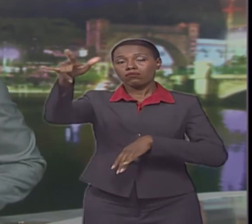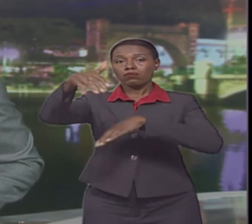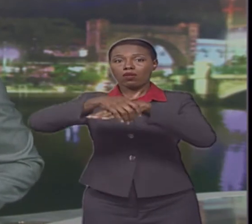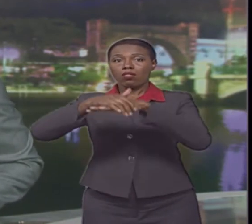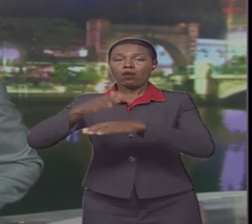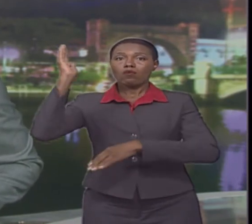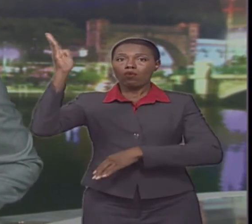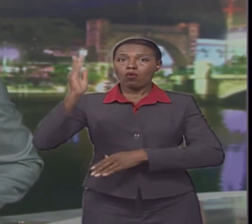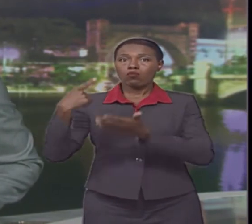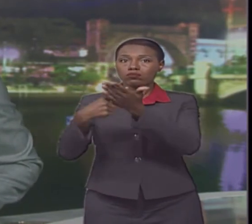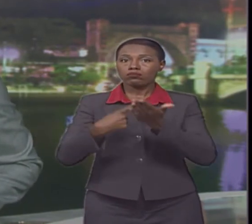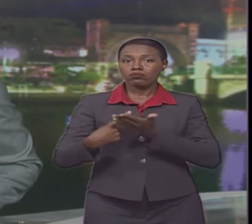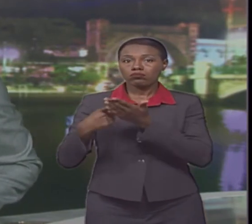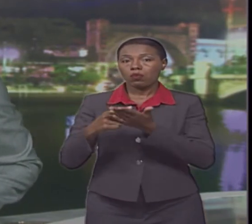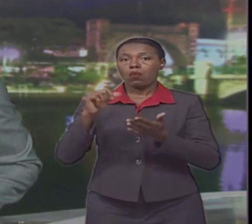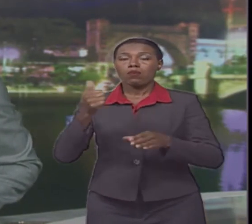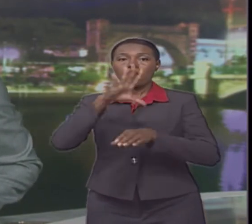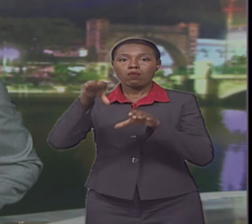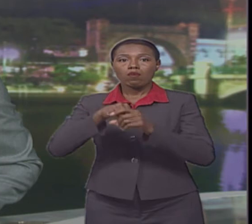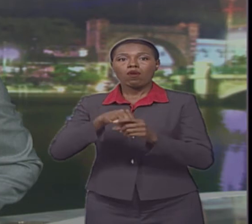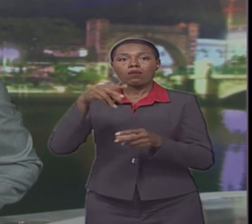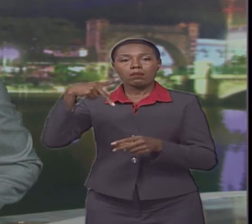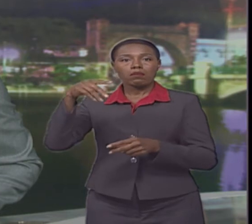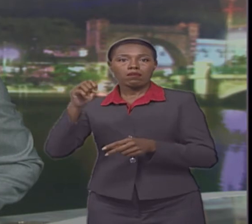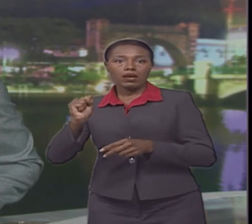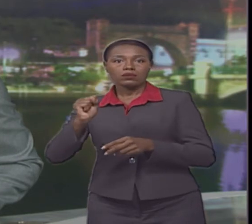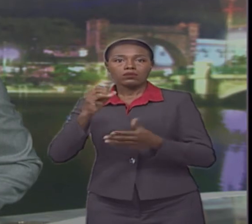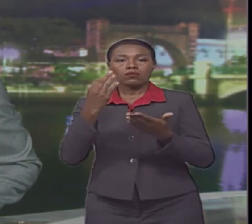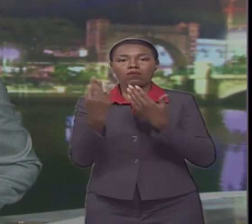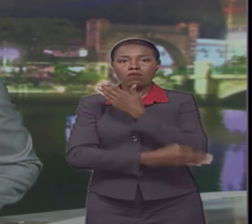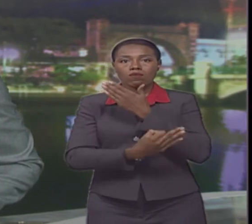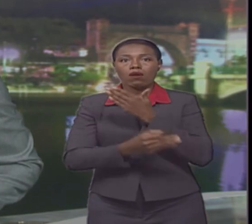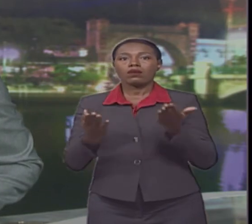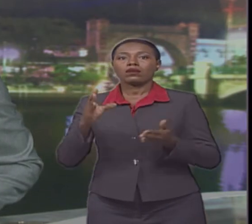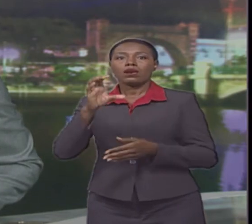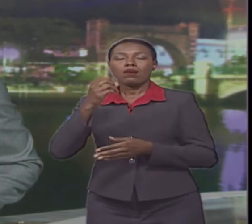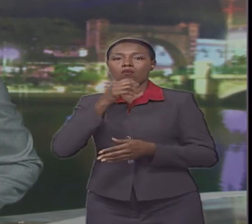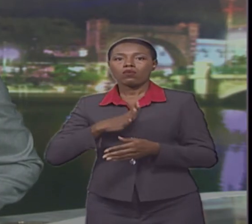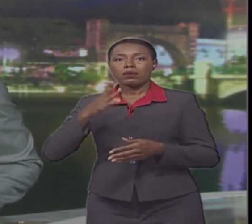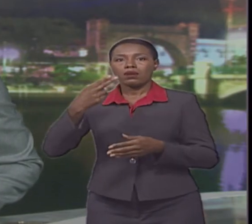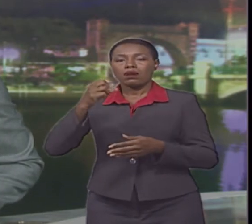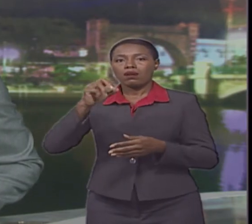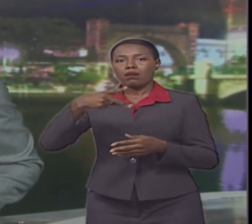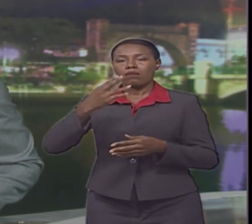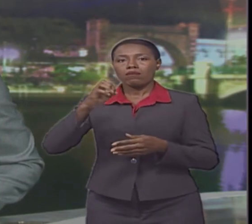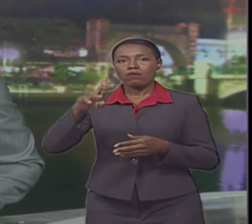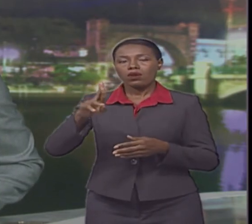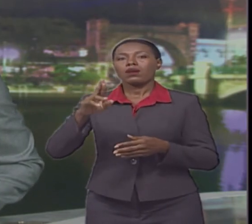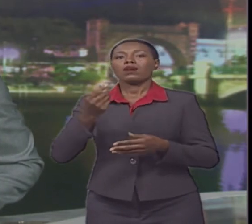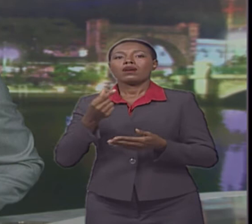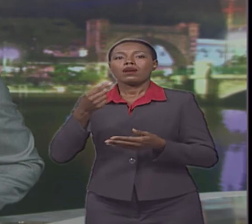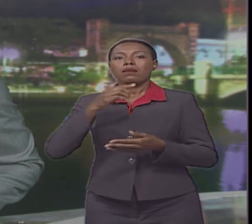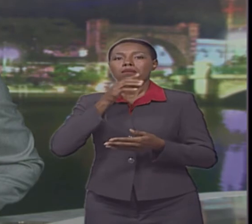of the Barbados delegation are Permanent Secretary in the Ministry of Foreign Affairs, Cecile Humphrey, and High Commissioner to London, Guy Hewitt. The